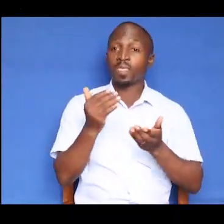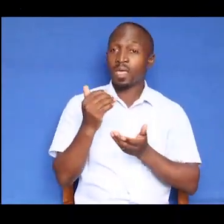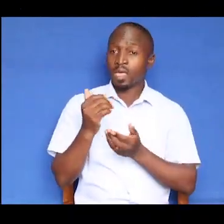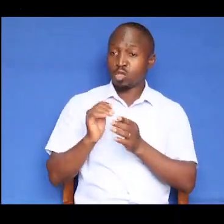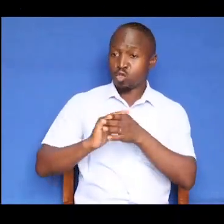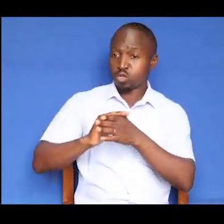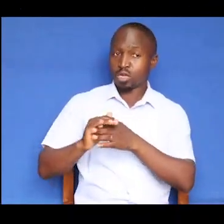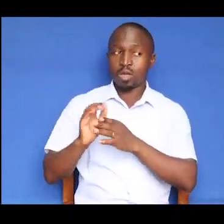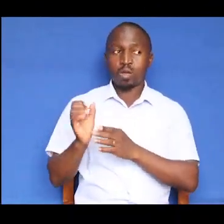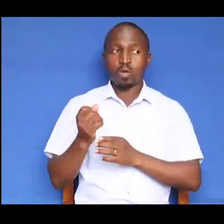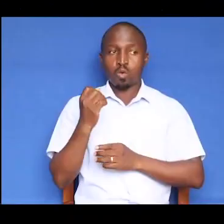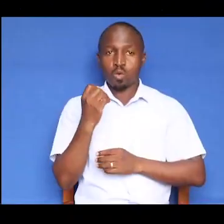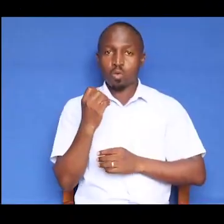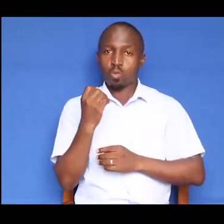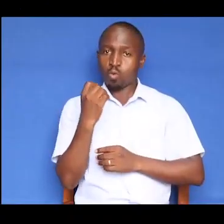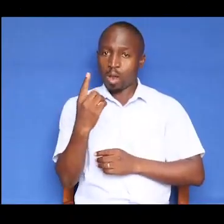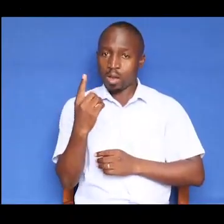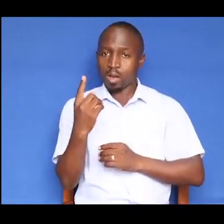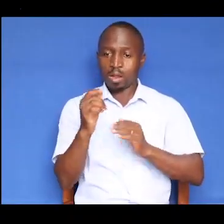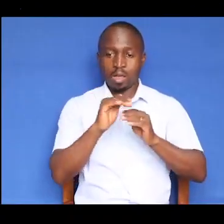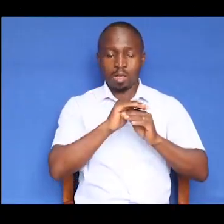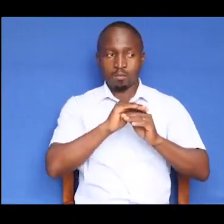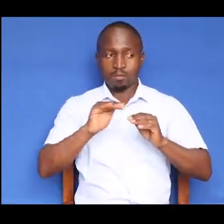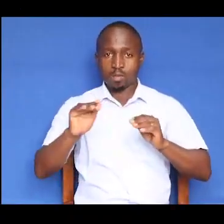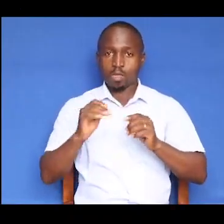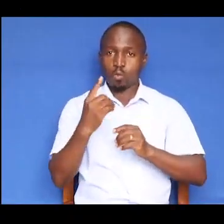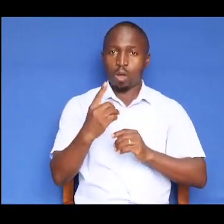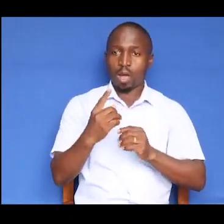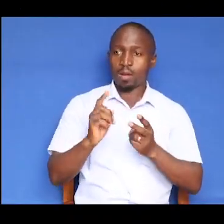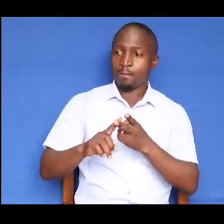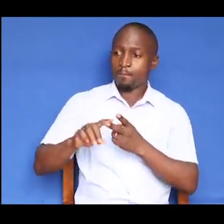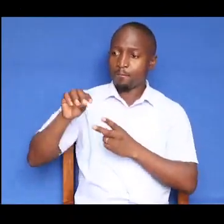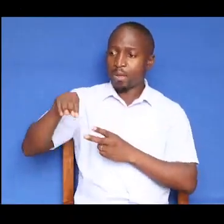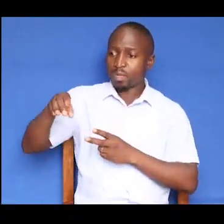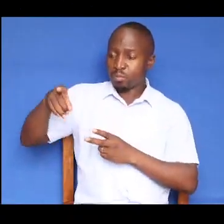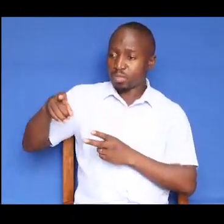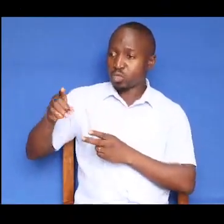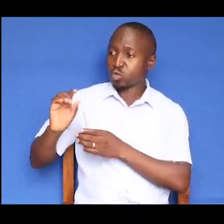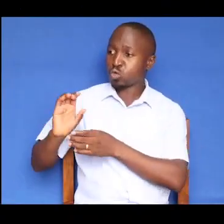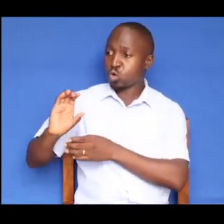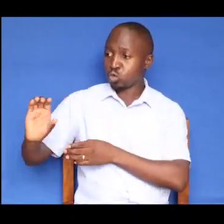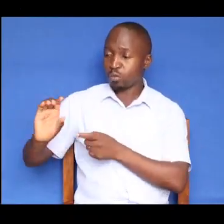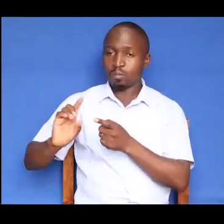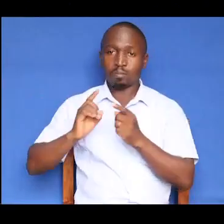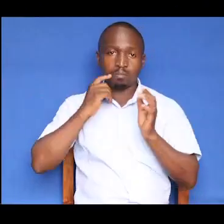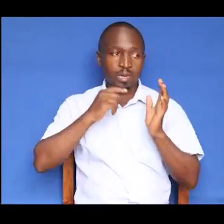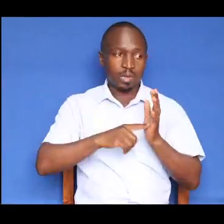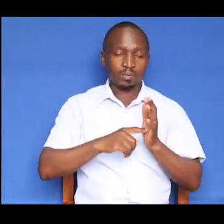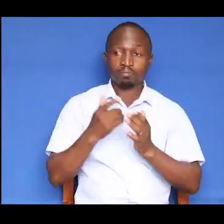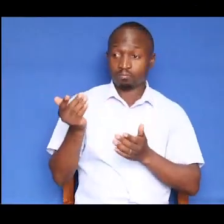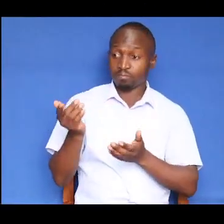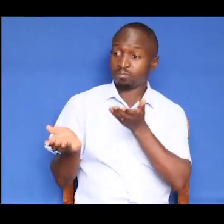take 1 minus the marginal propensity to consume. Marginal propensity to consume is